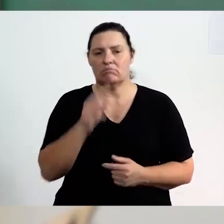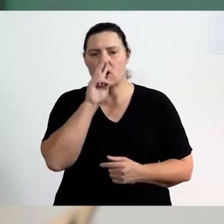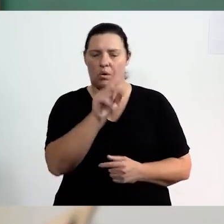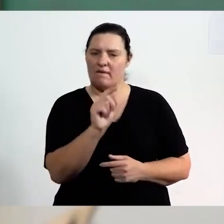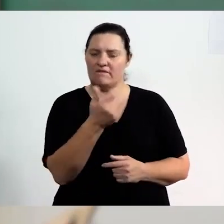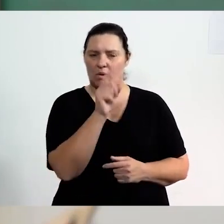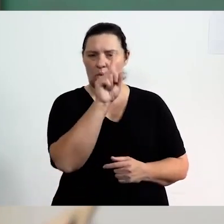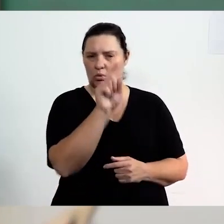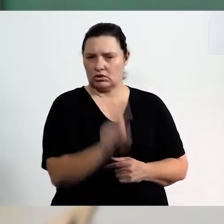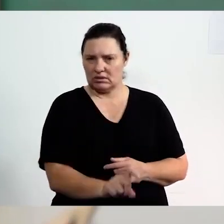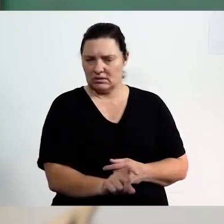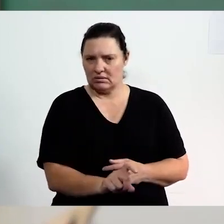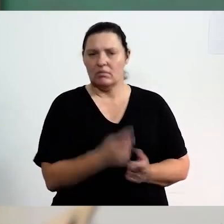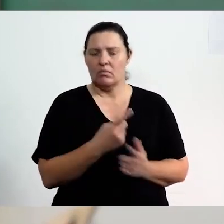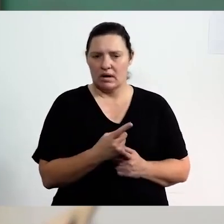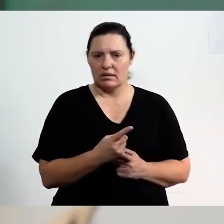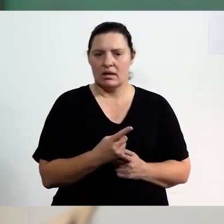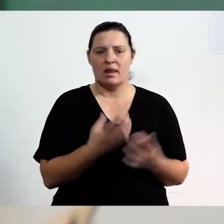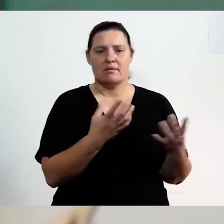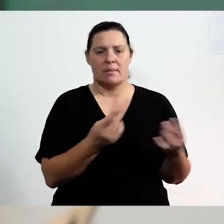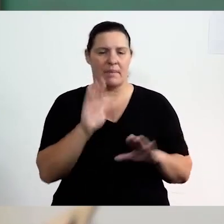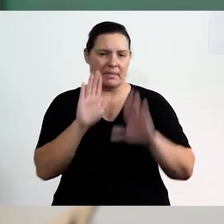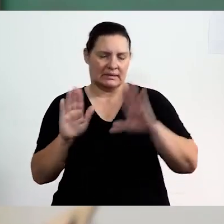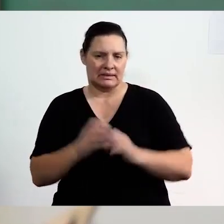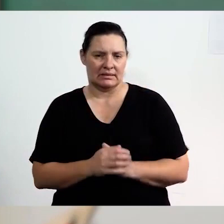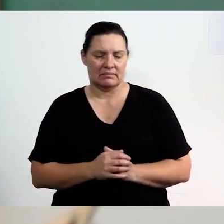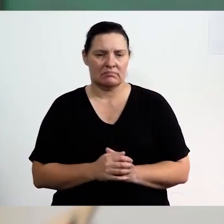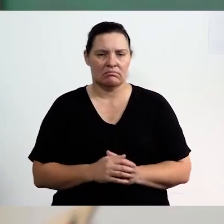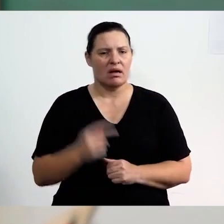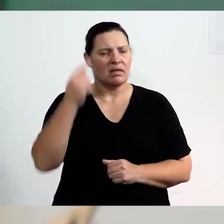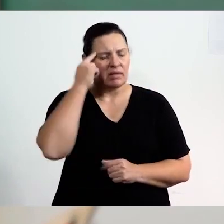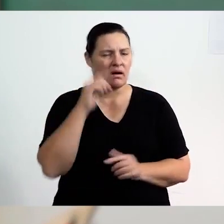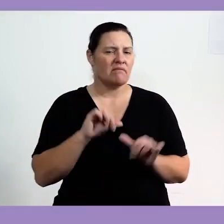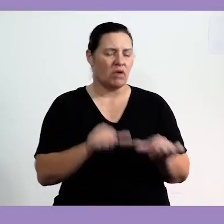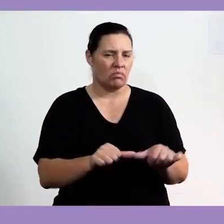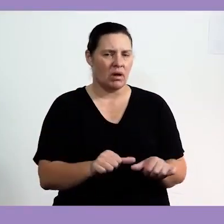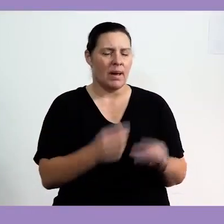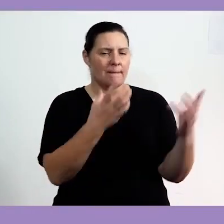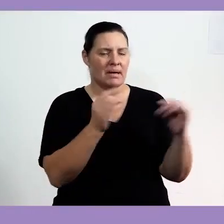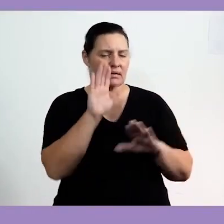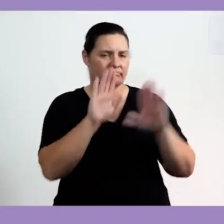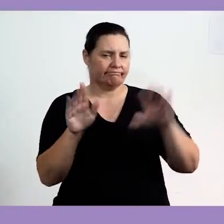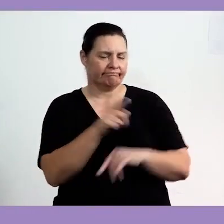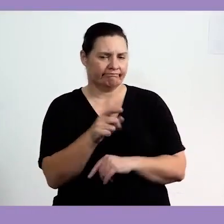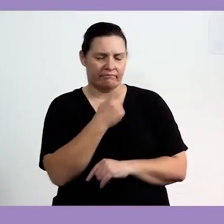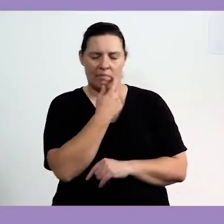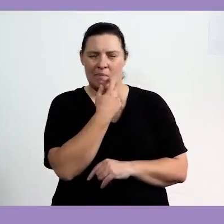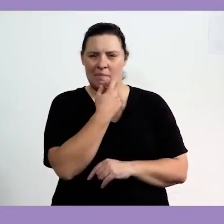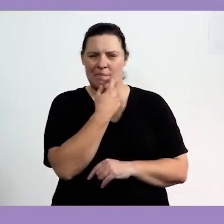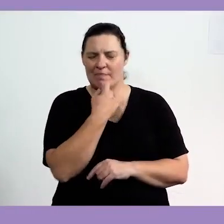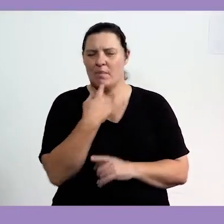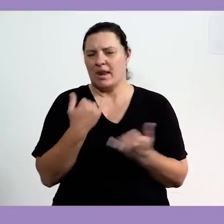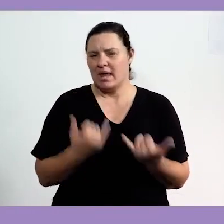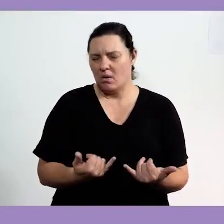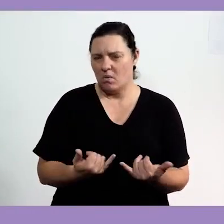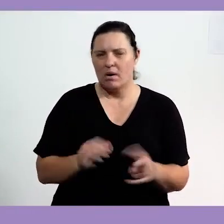So let's look at a few questions on numeric patterns. Considering the following numeric patterns, so